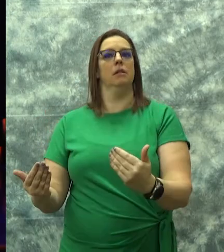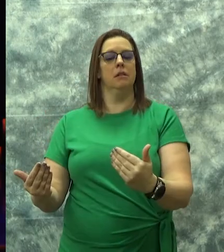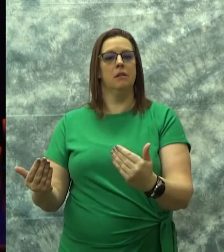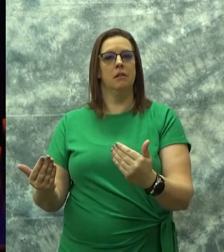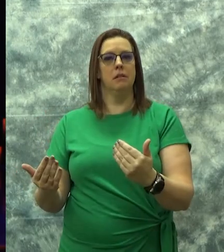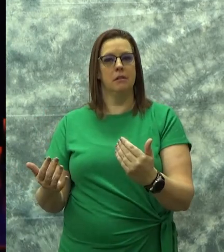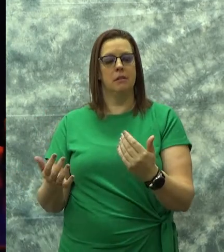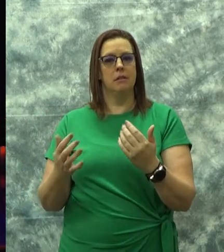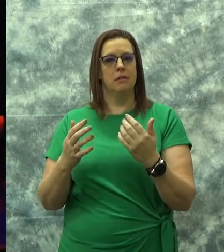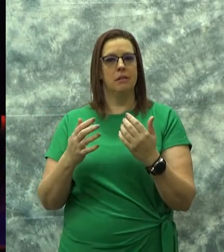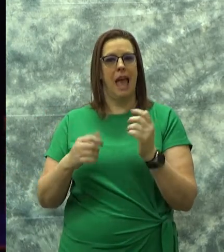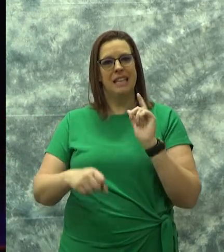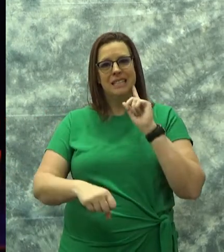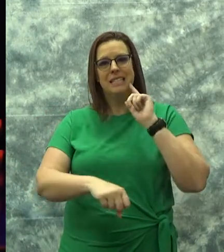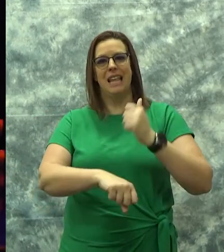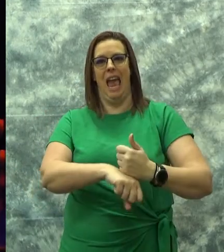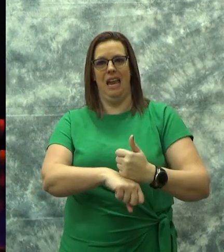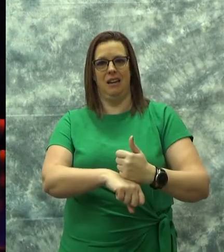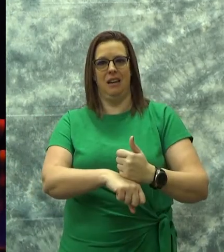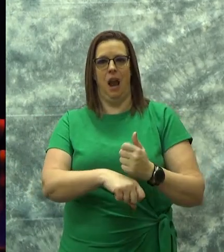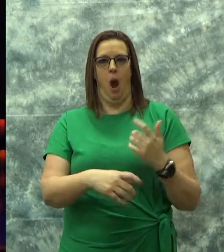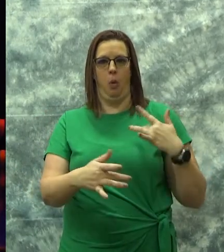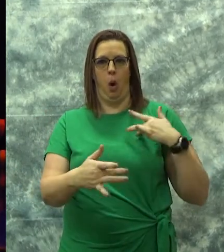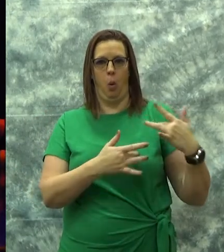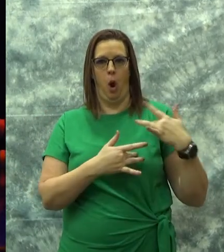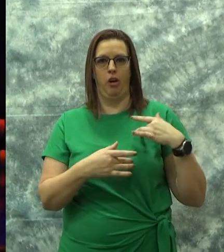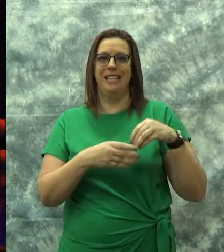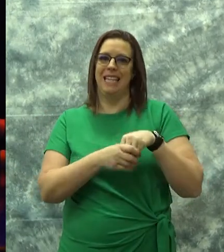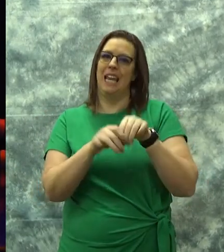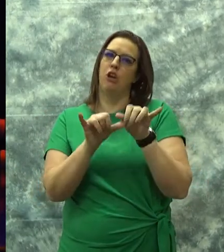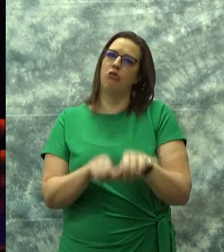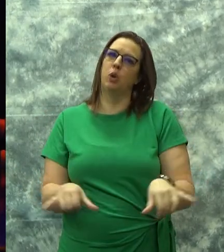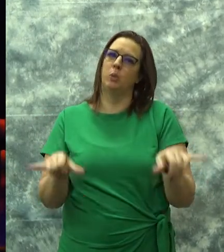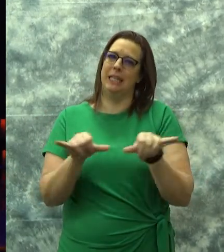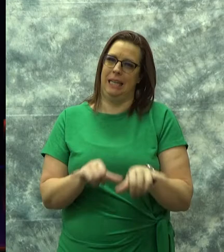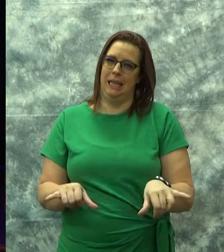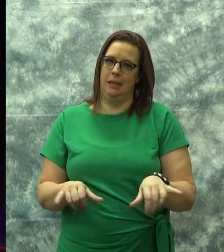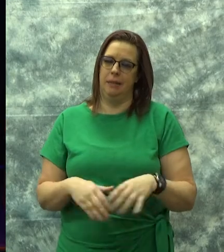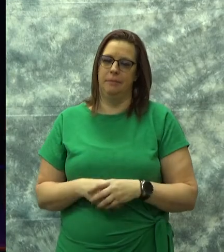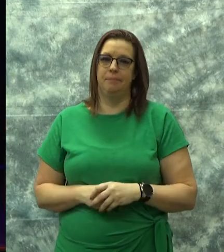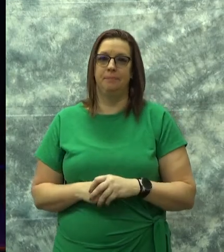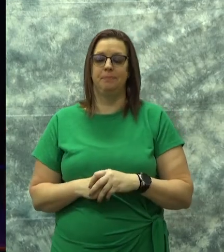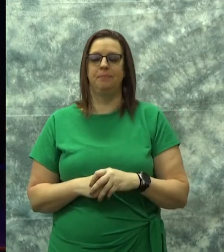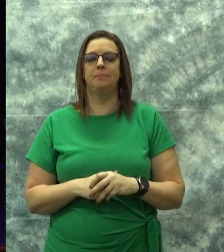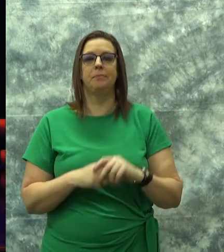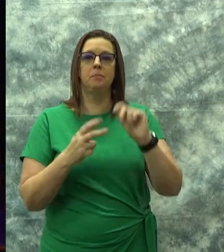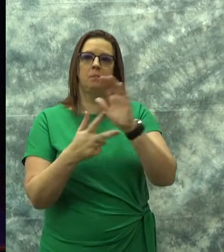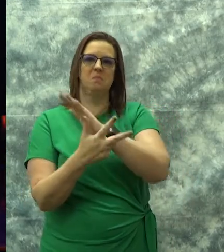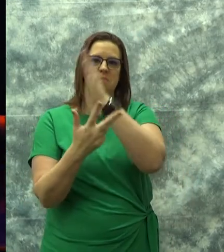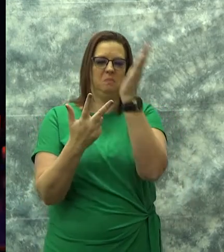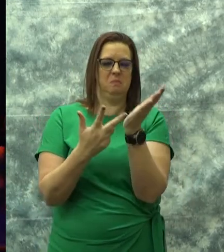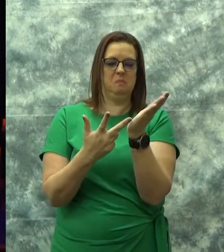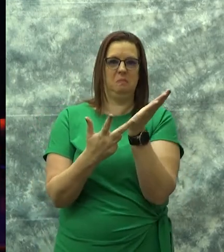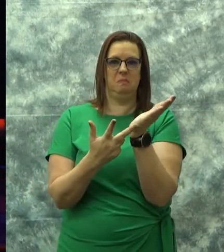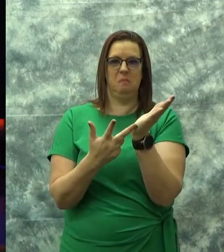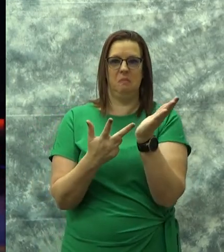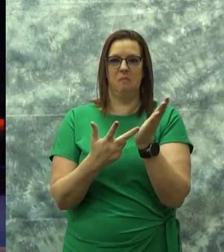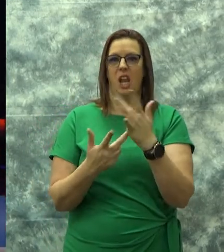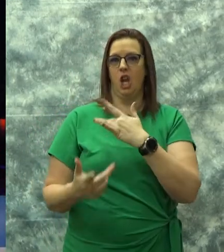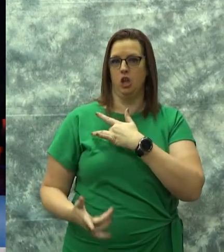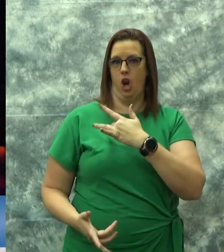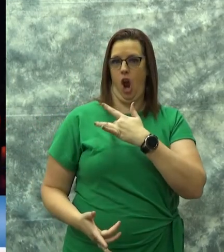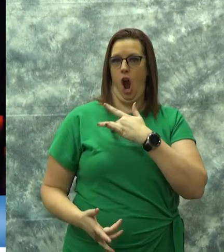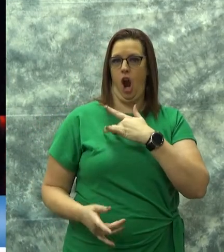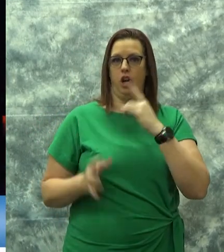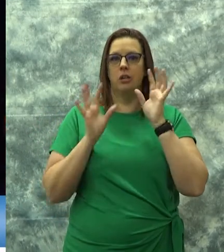setting aside our worries in a routine that can serve and support us. And the last one is the heart, having a